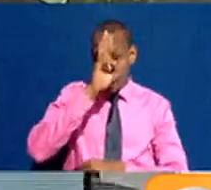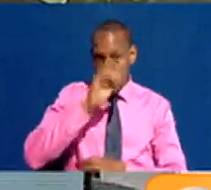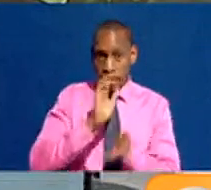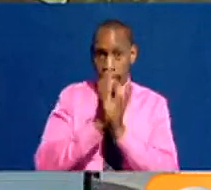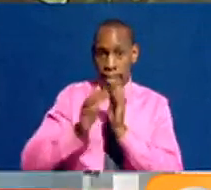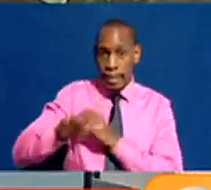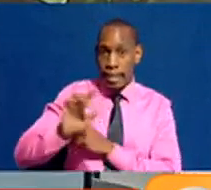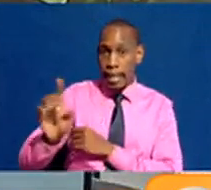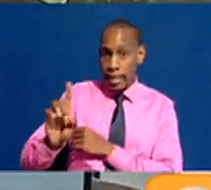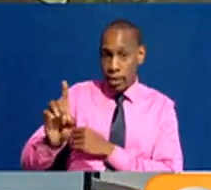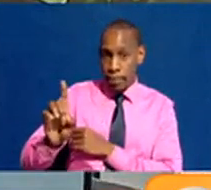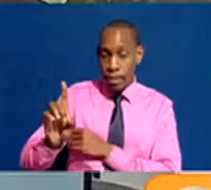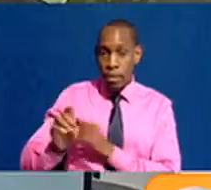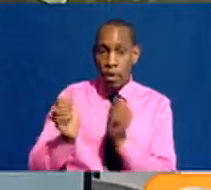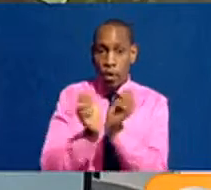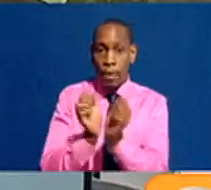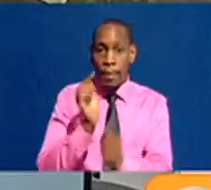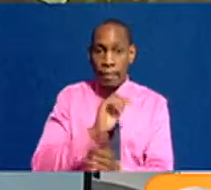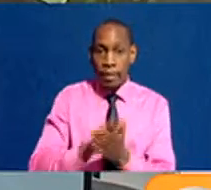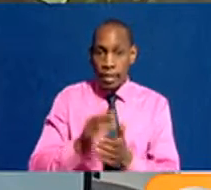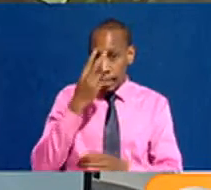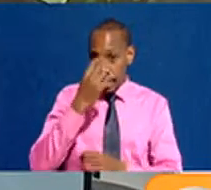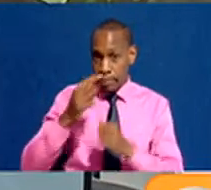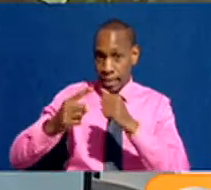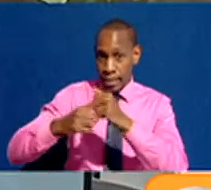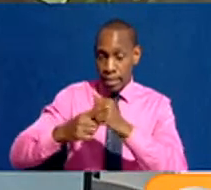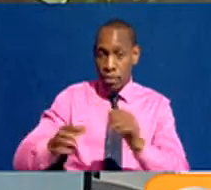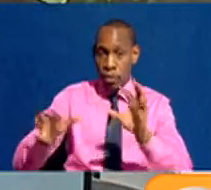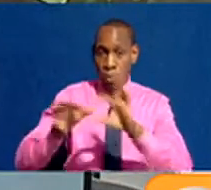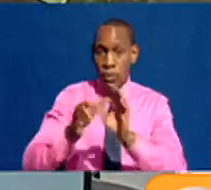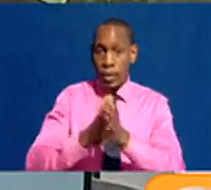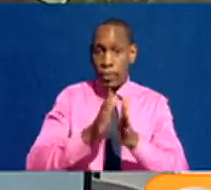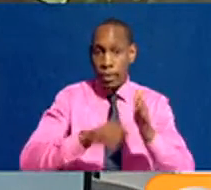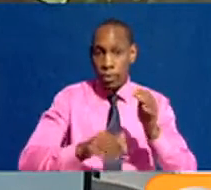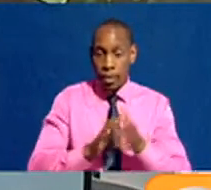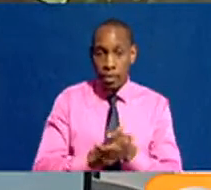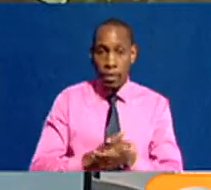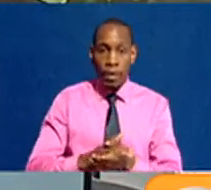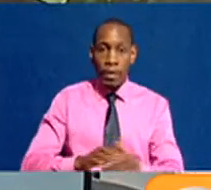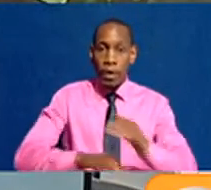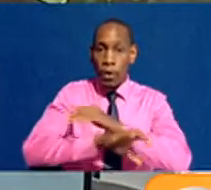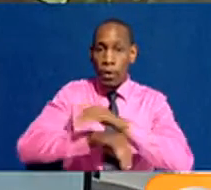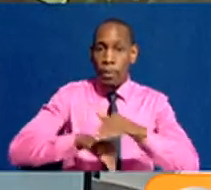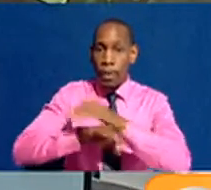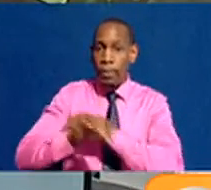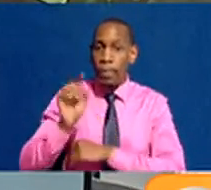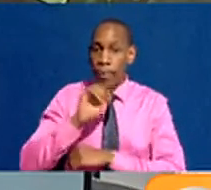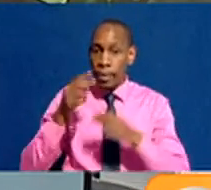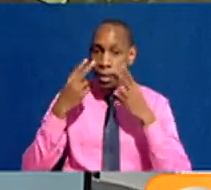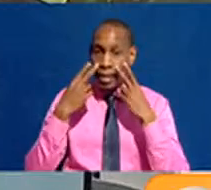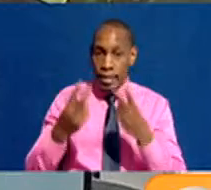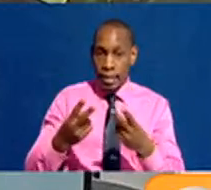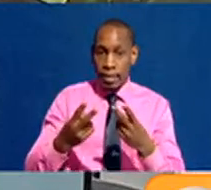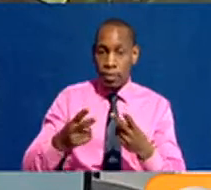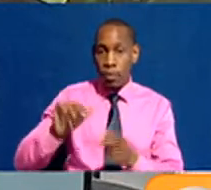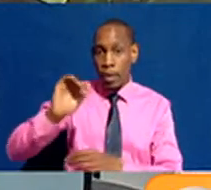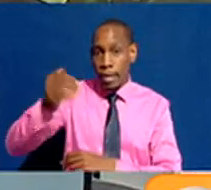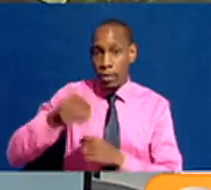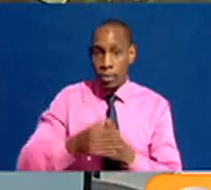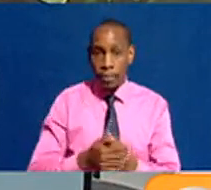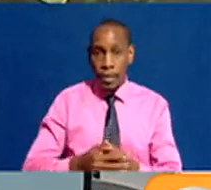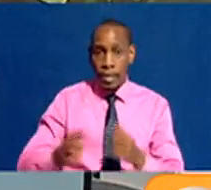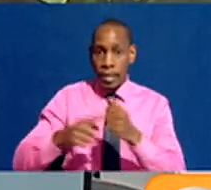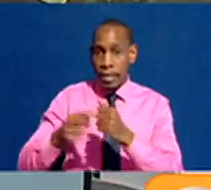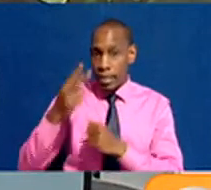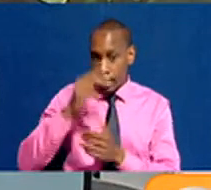Kasarani area of Nairobi have arrested six suspects in connection with a wave of robberies recently witnessed in the city. The six